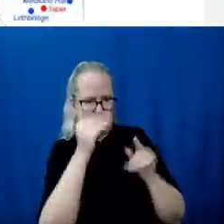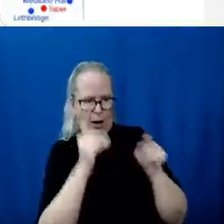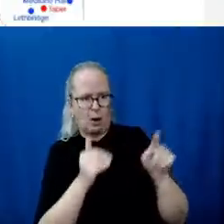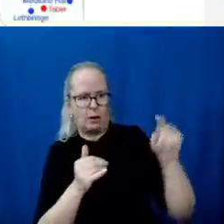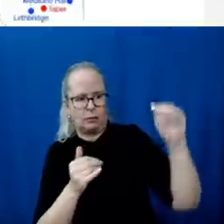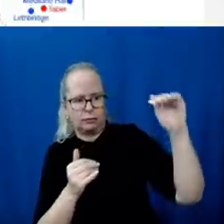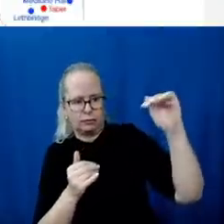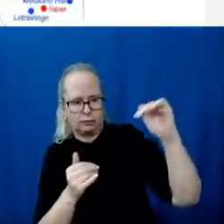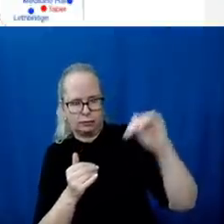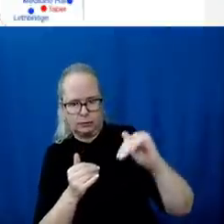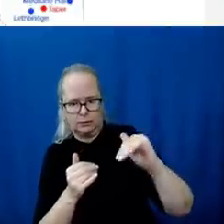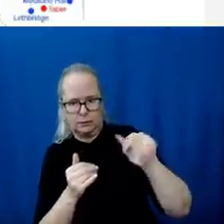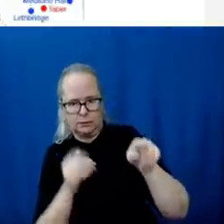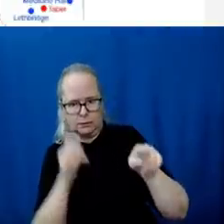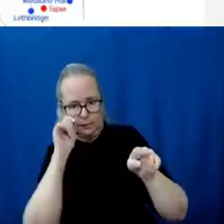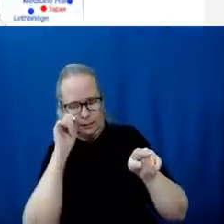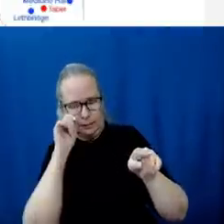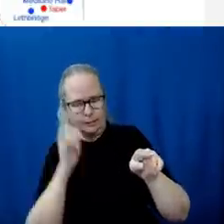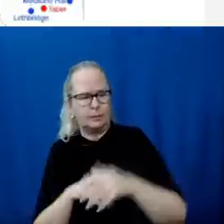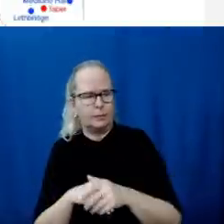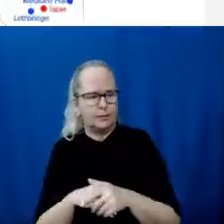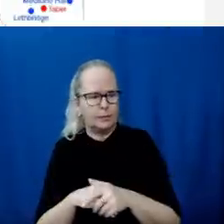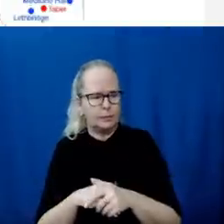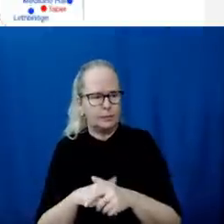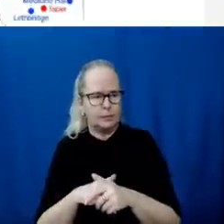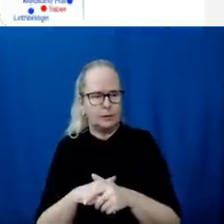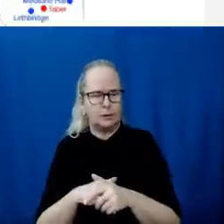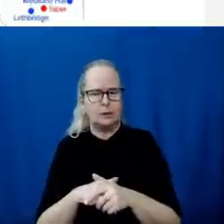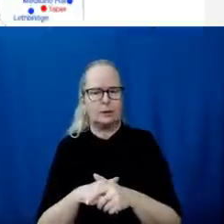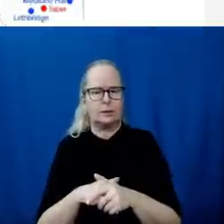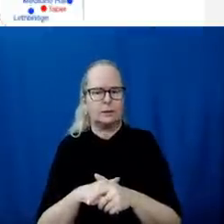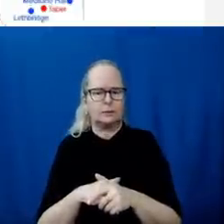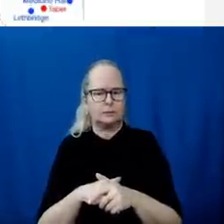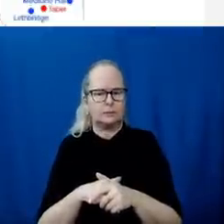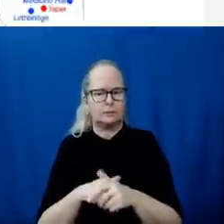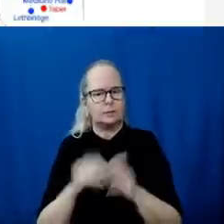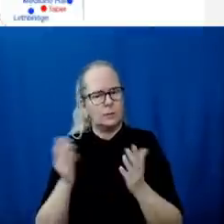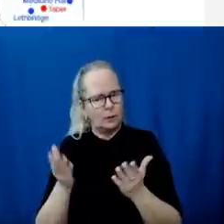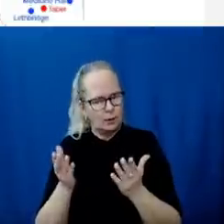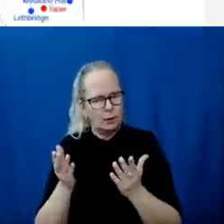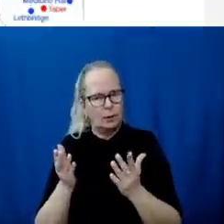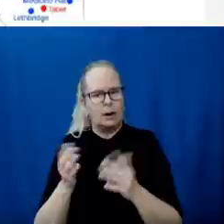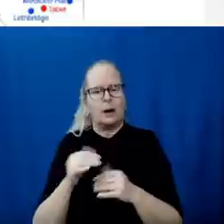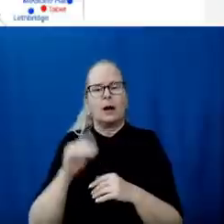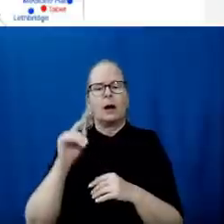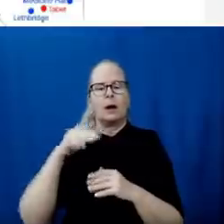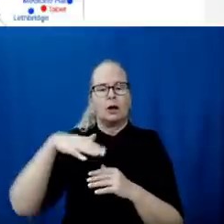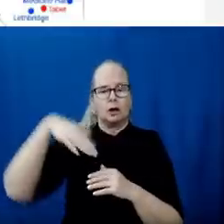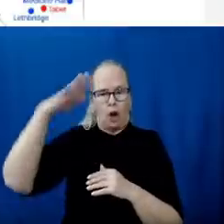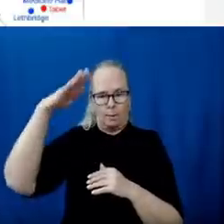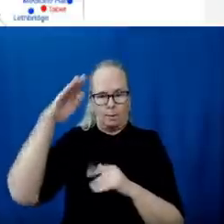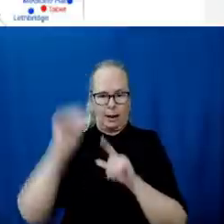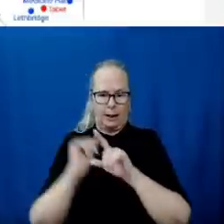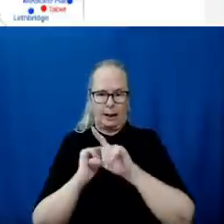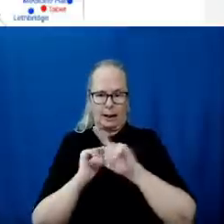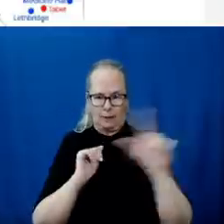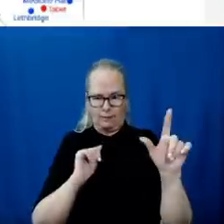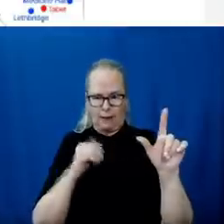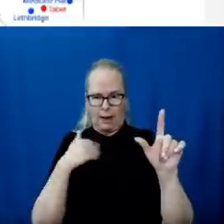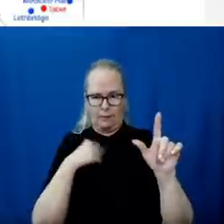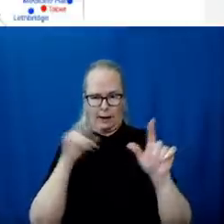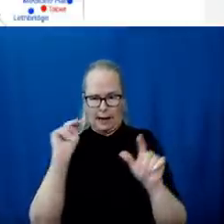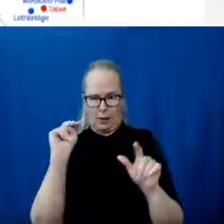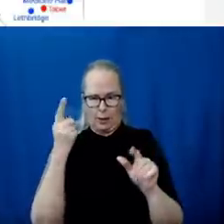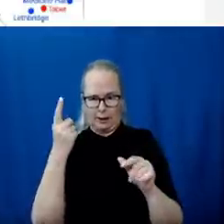you can see we're on the downward trend of, and that's been consistent for a significant period of time. You can see by moving over